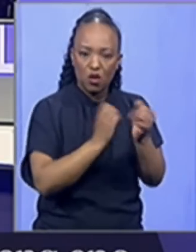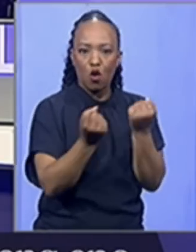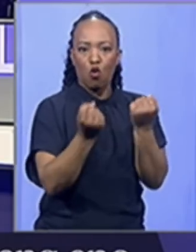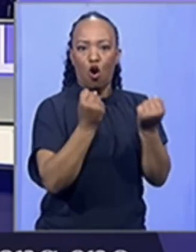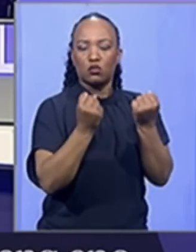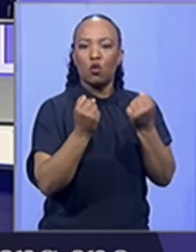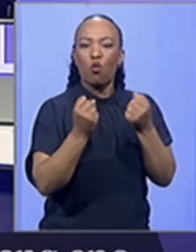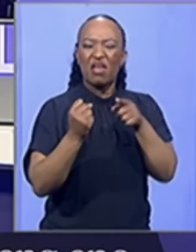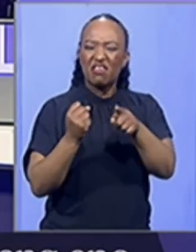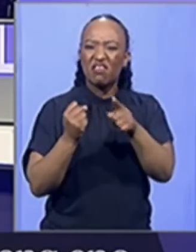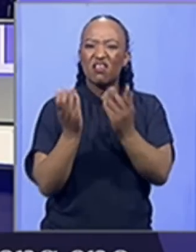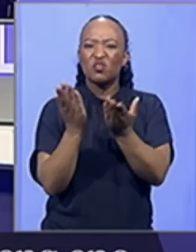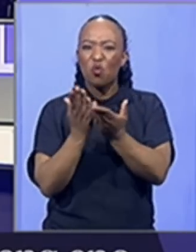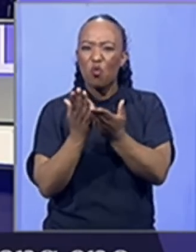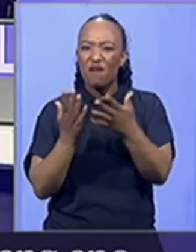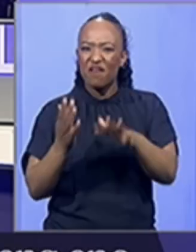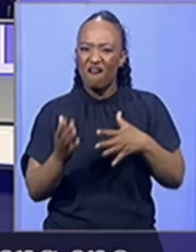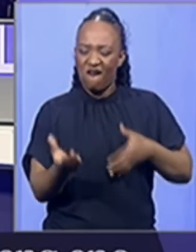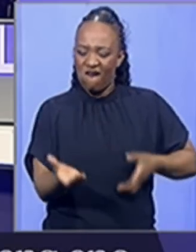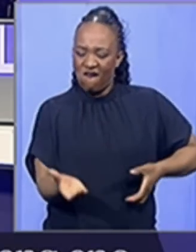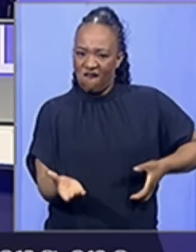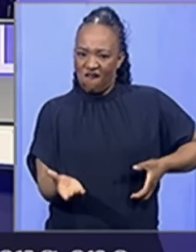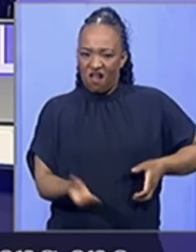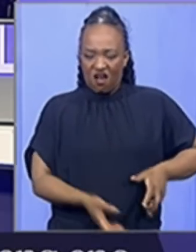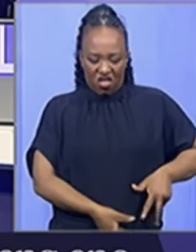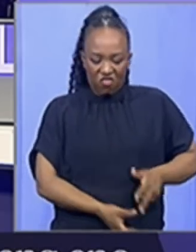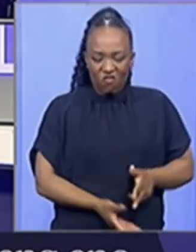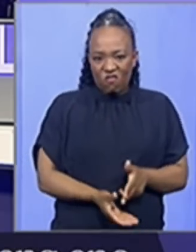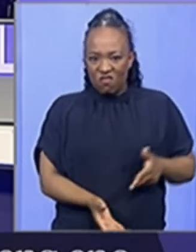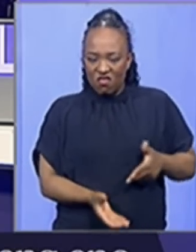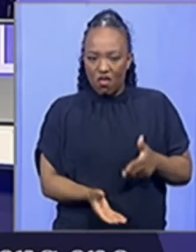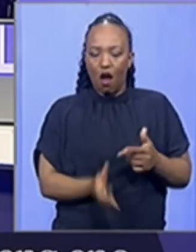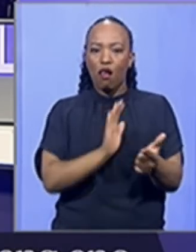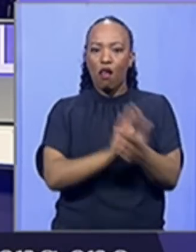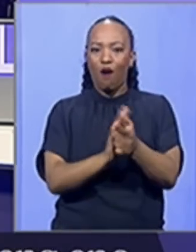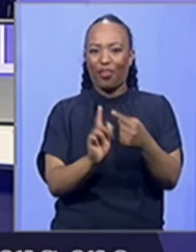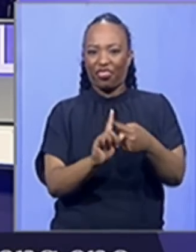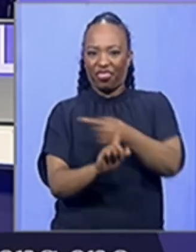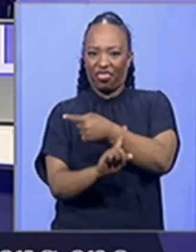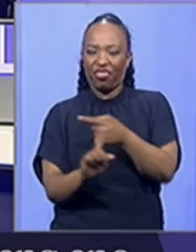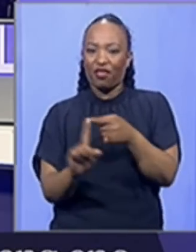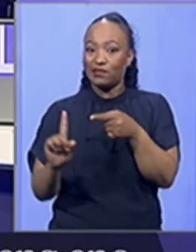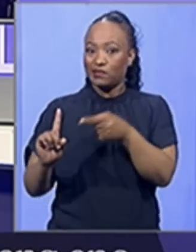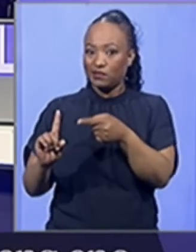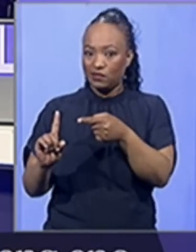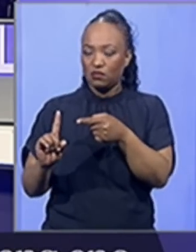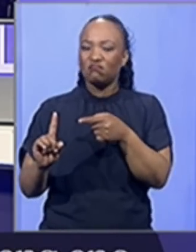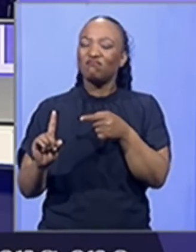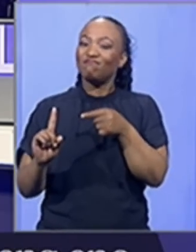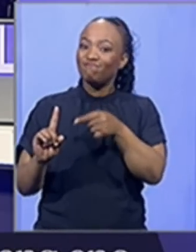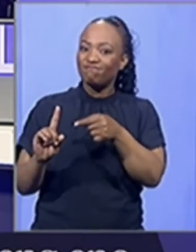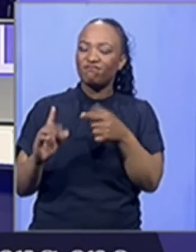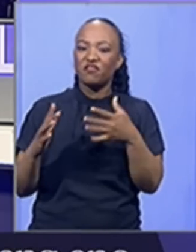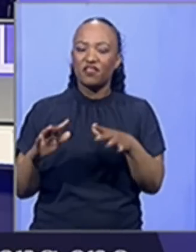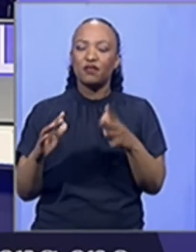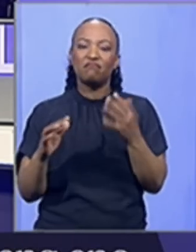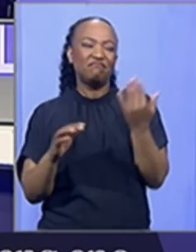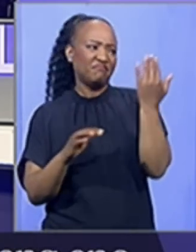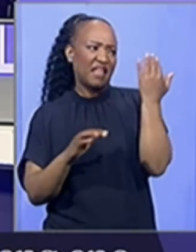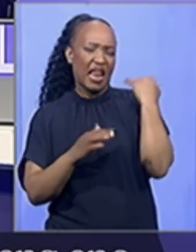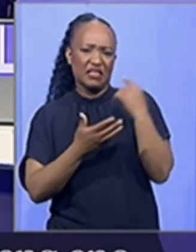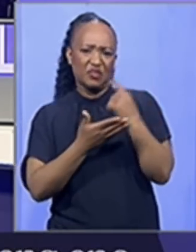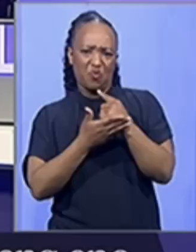dikgoka, keteko le go tshwara sethunya se se seng ka fa molaong. O nnile kwa setlhoeng sa dikgang bekeng